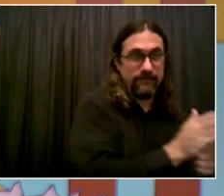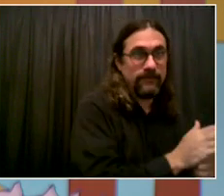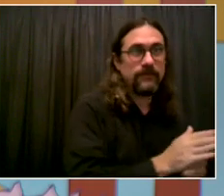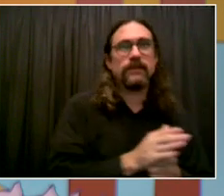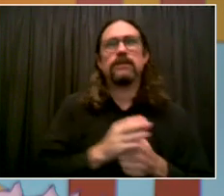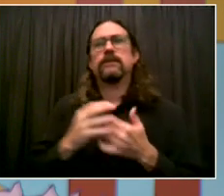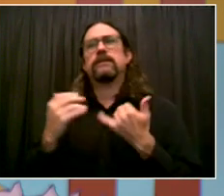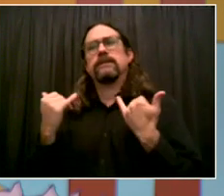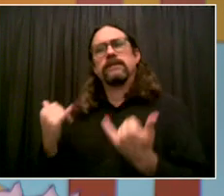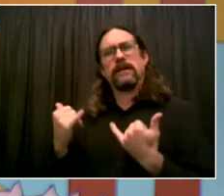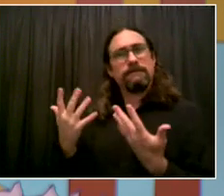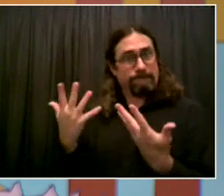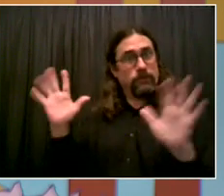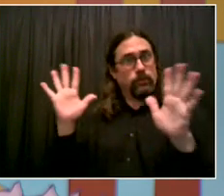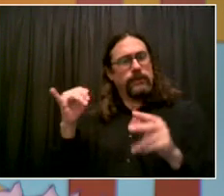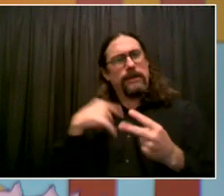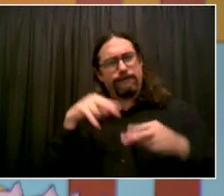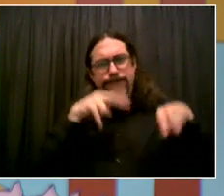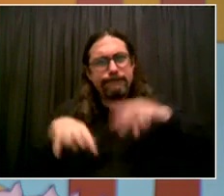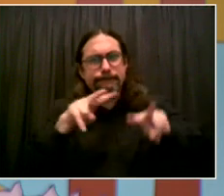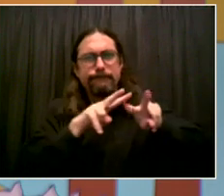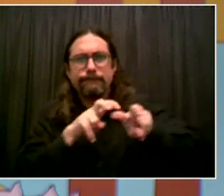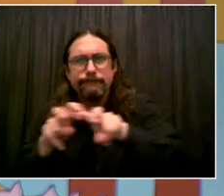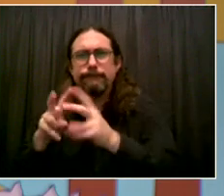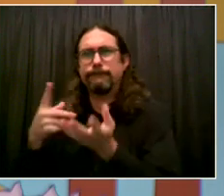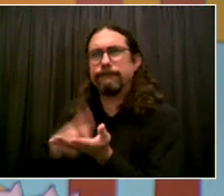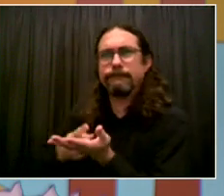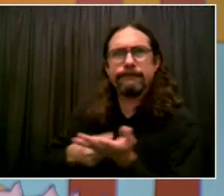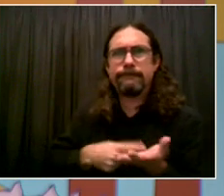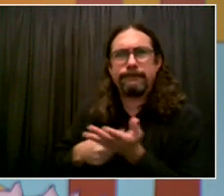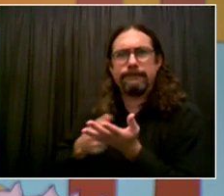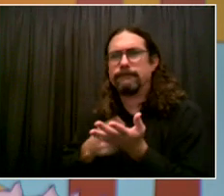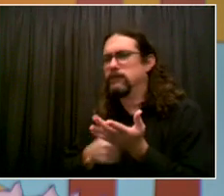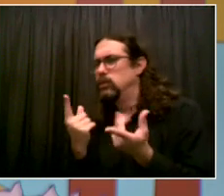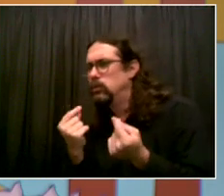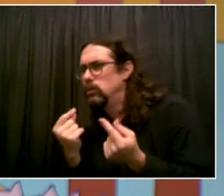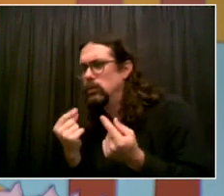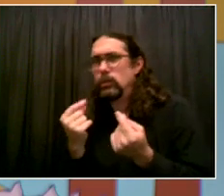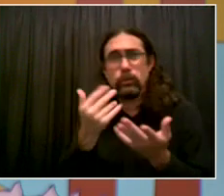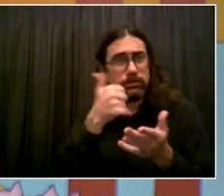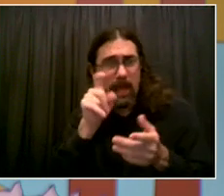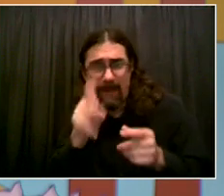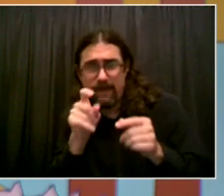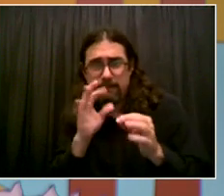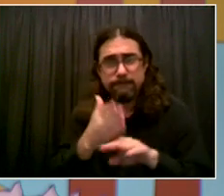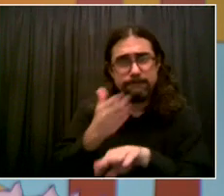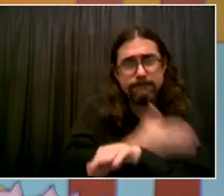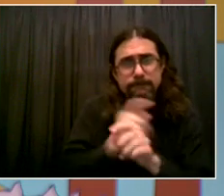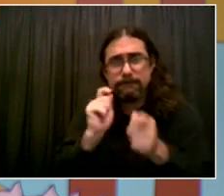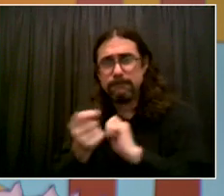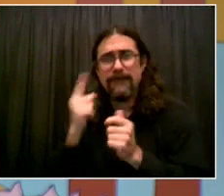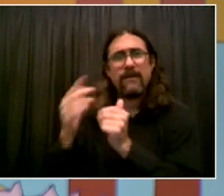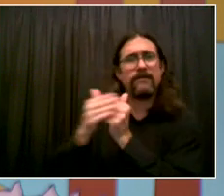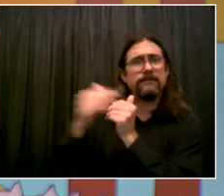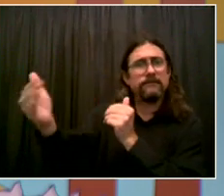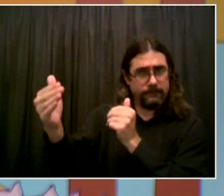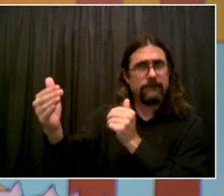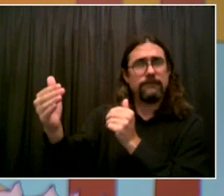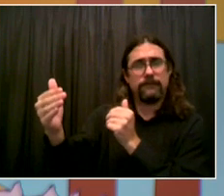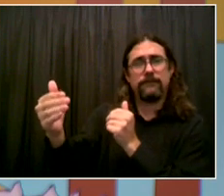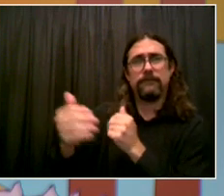we want to take? The goal is always two crucial things. First and foremost, the health and safety of our kids and our whole school